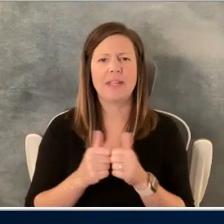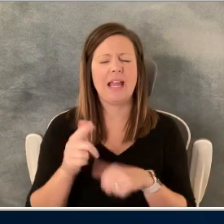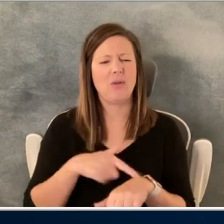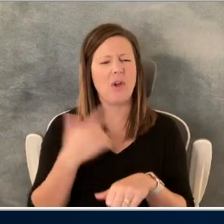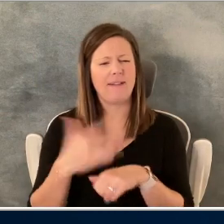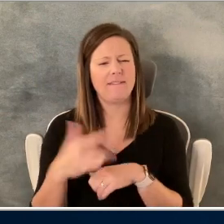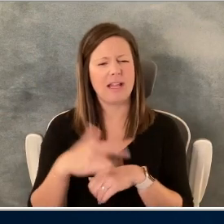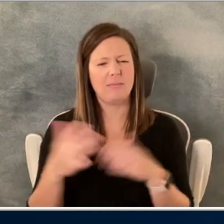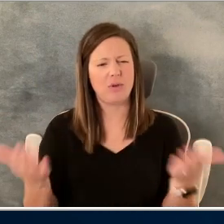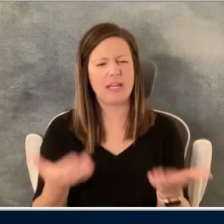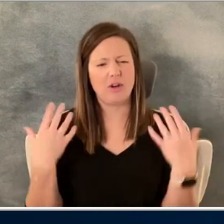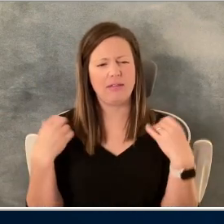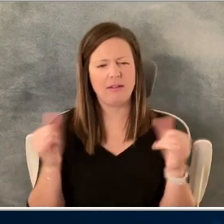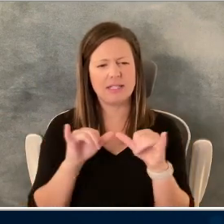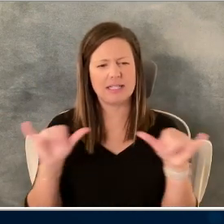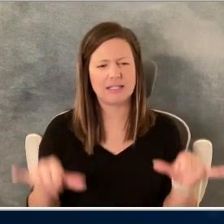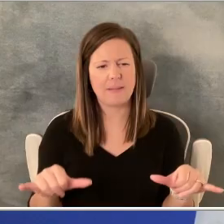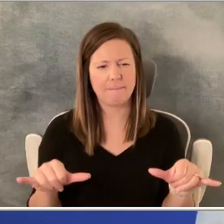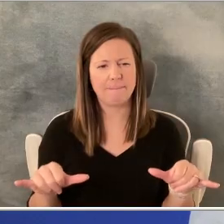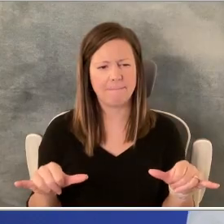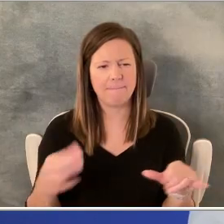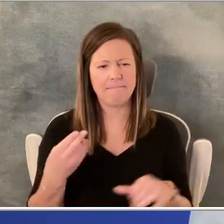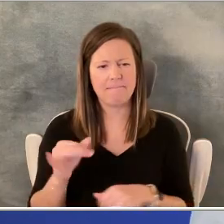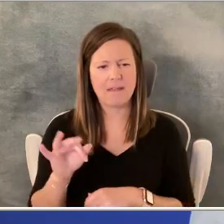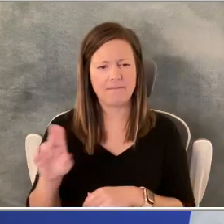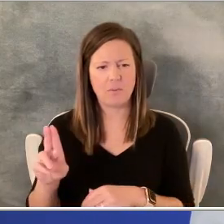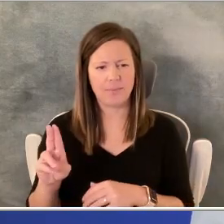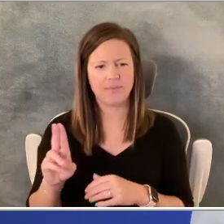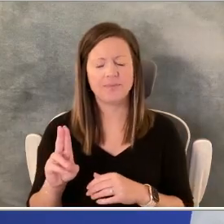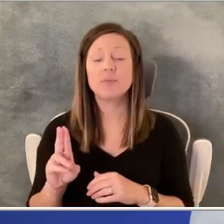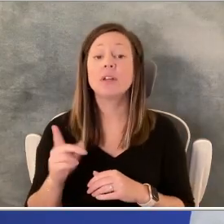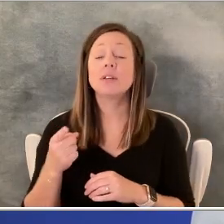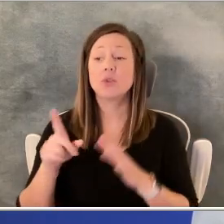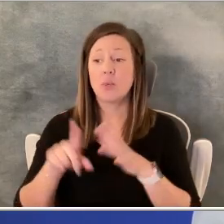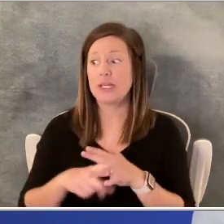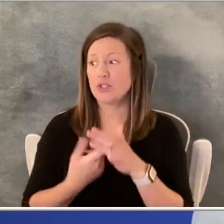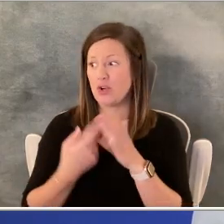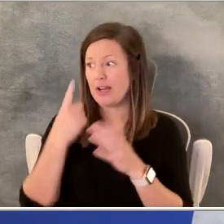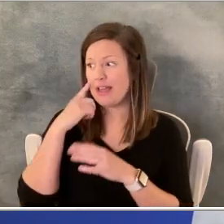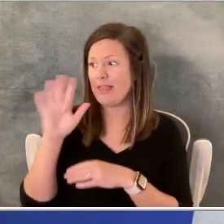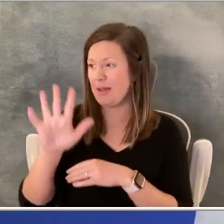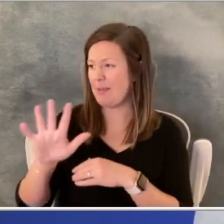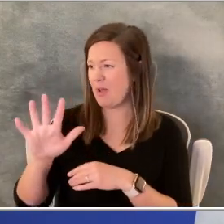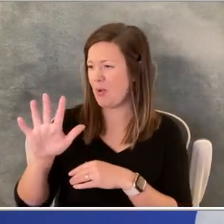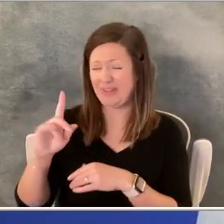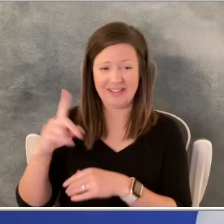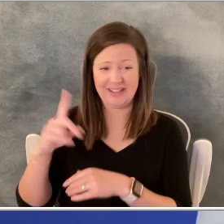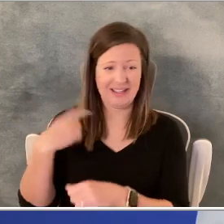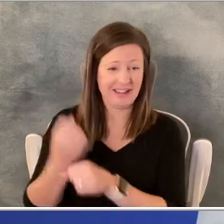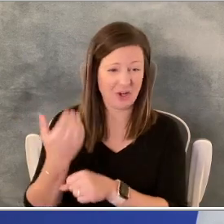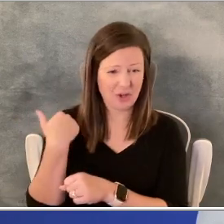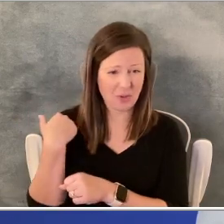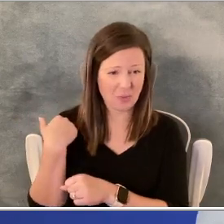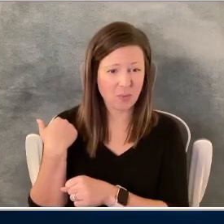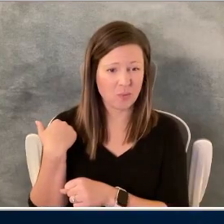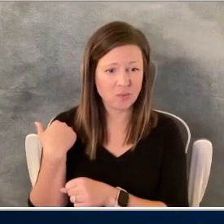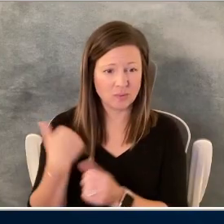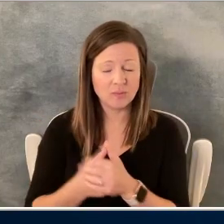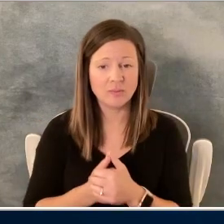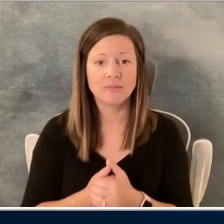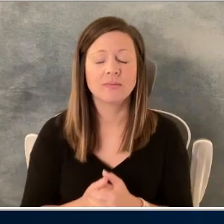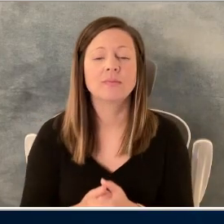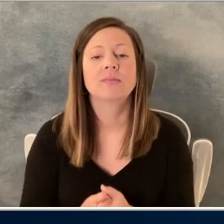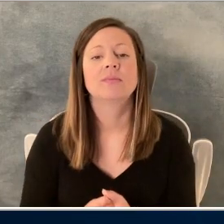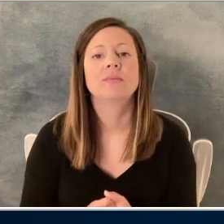health system? So we acquired HIFU, I think, about a year ago now at this point. Amy says,